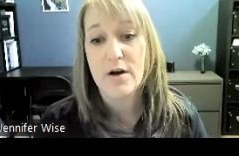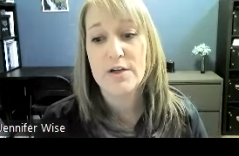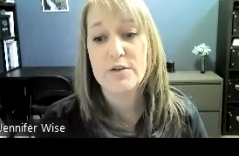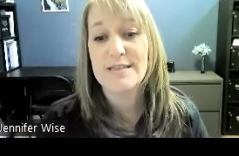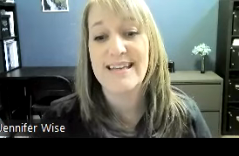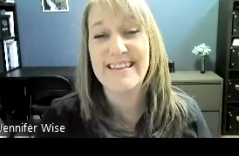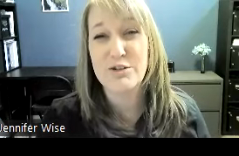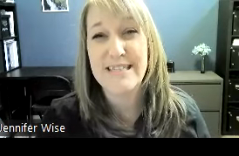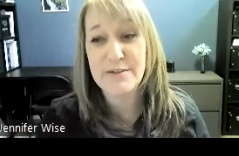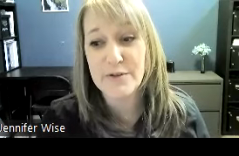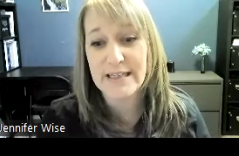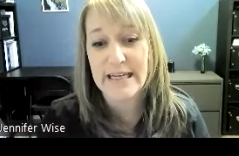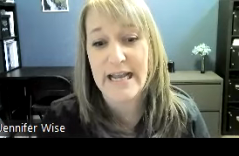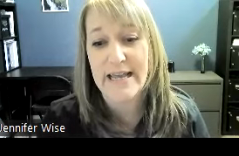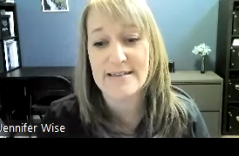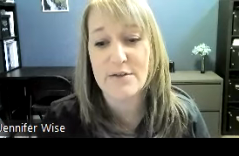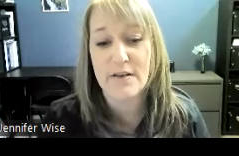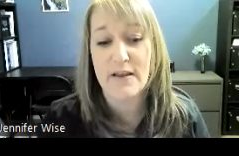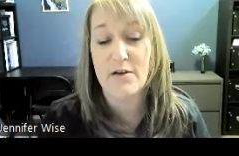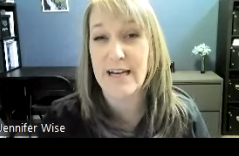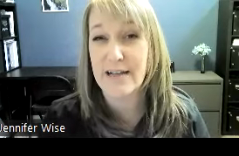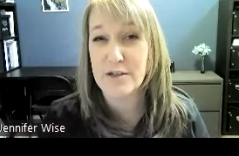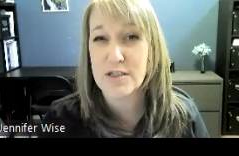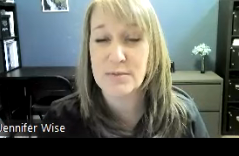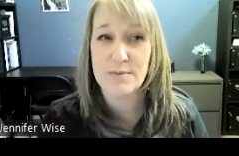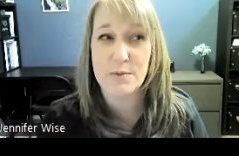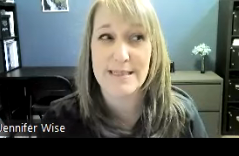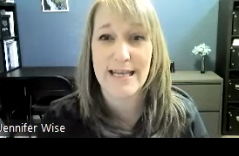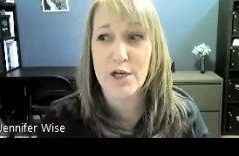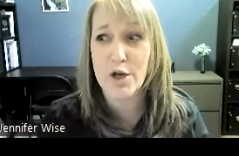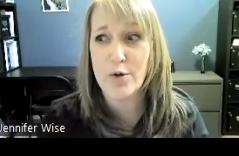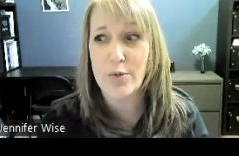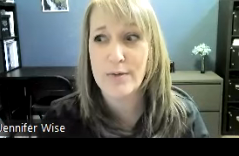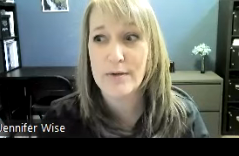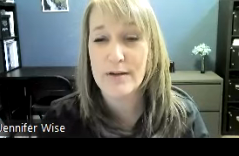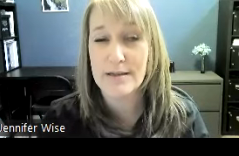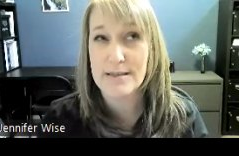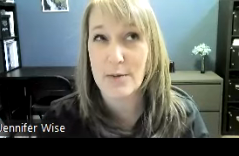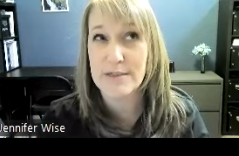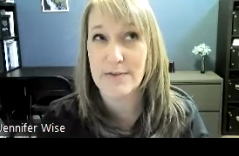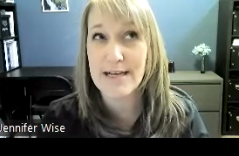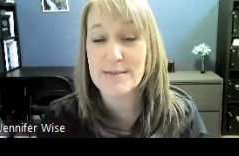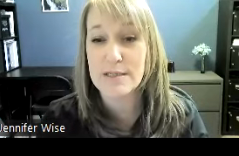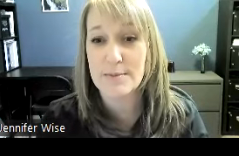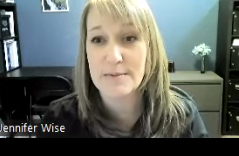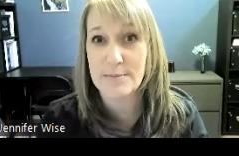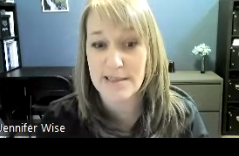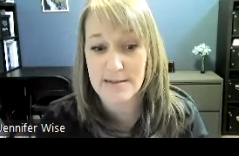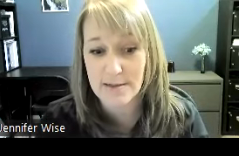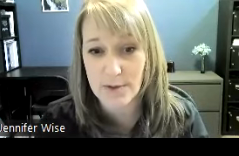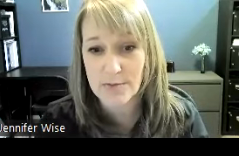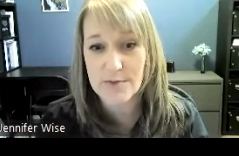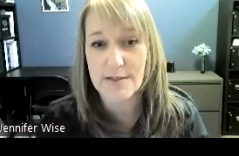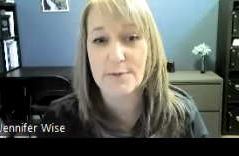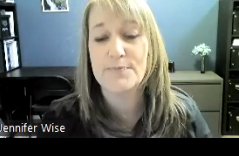none are used a little differently in ASL than they are in English. Sometimes when we say no, it's the opposite of yes, but sometimes it